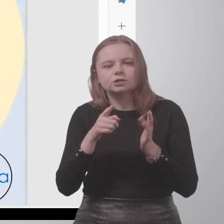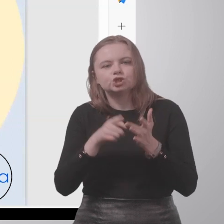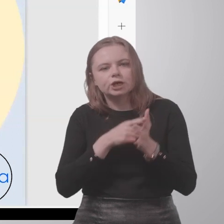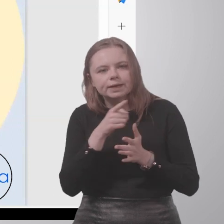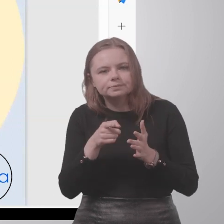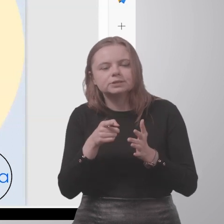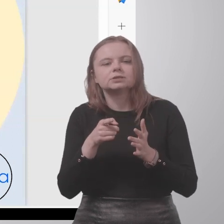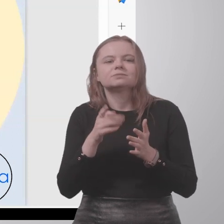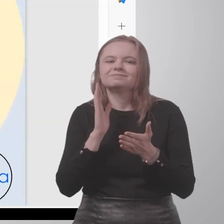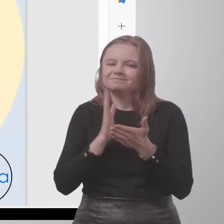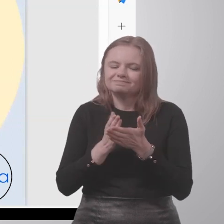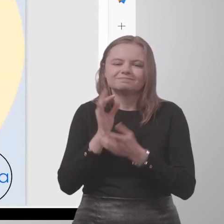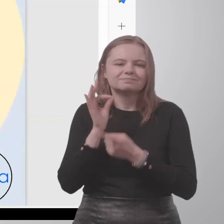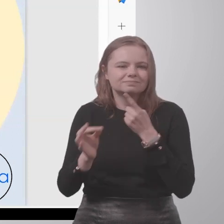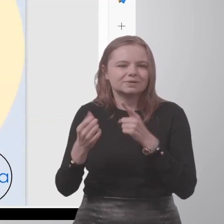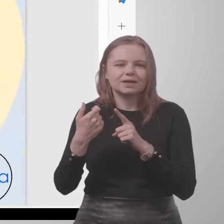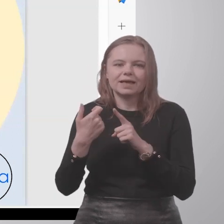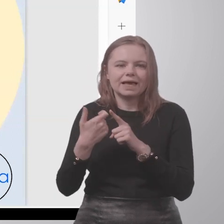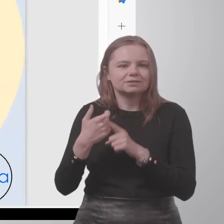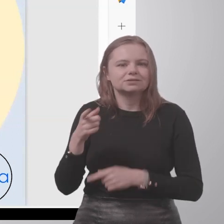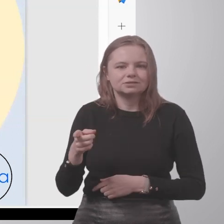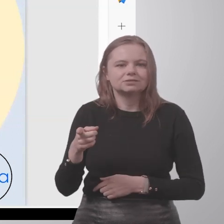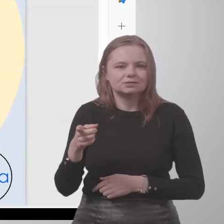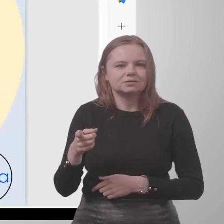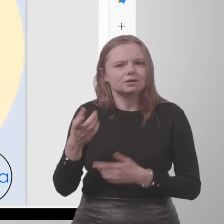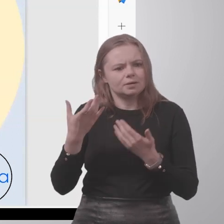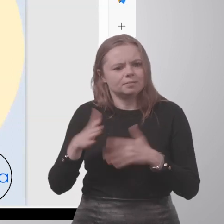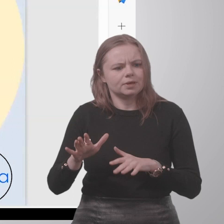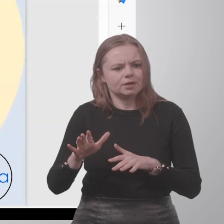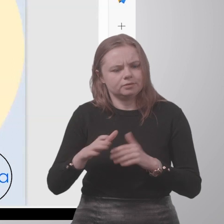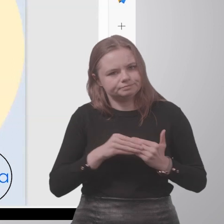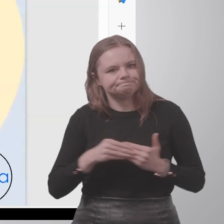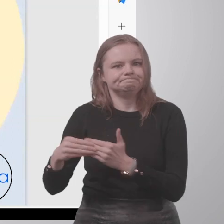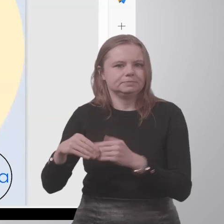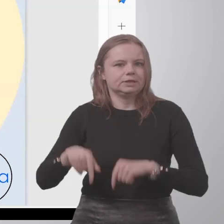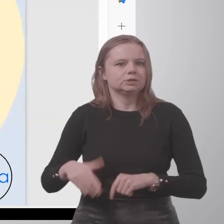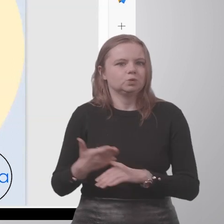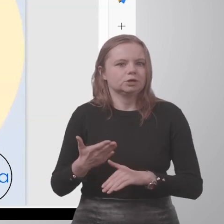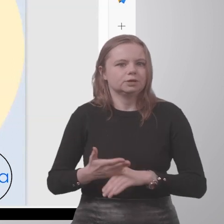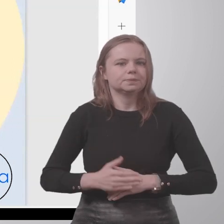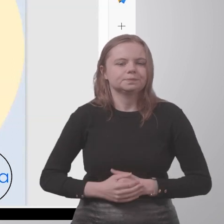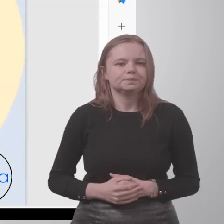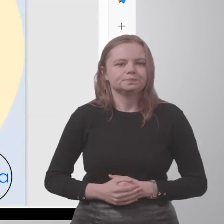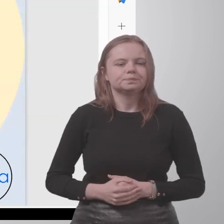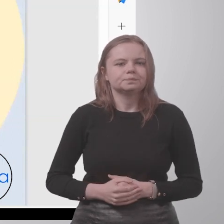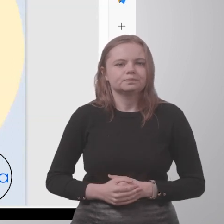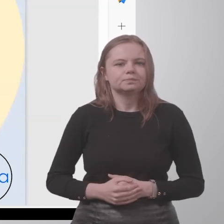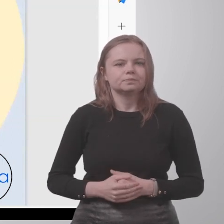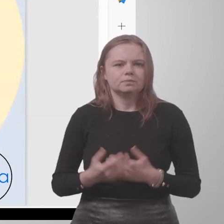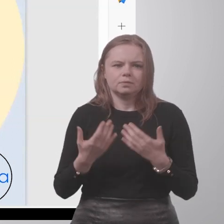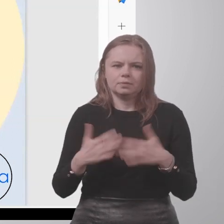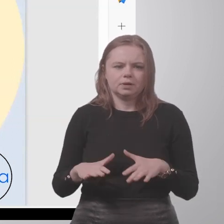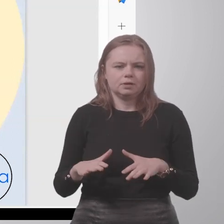to James, and in particular to Kate, who has really spearheaded this work, and all 3